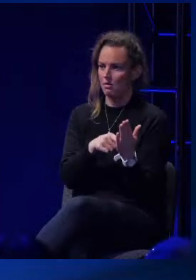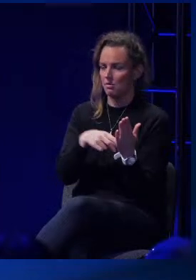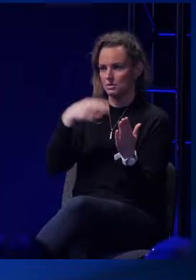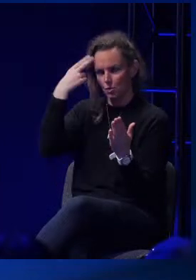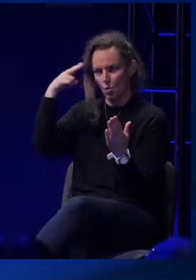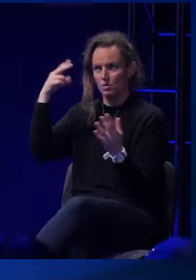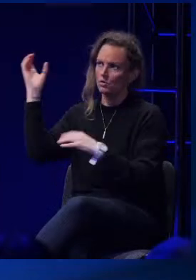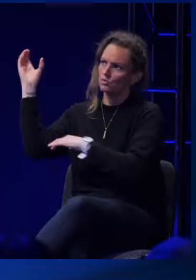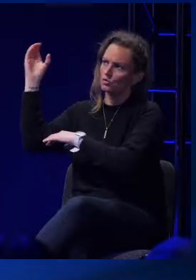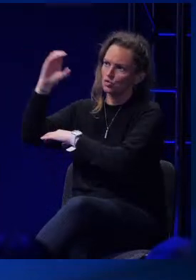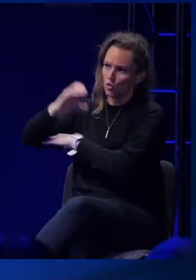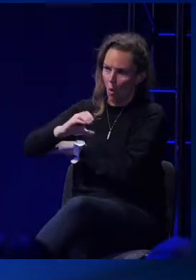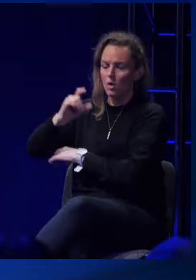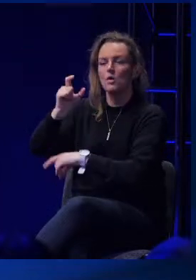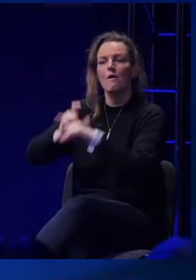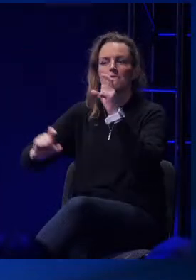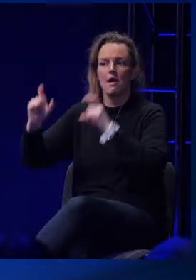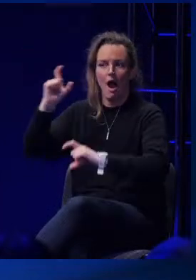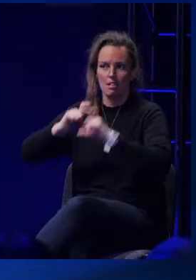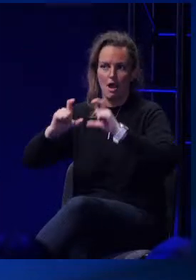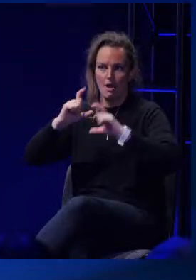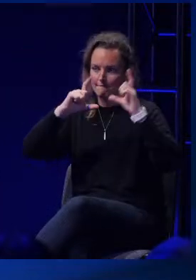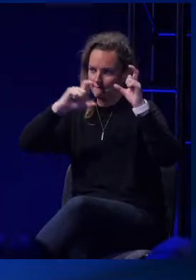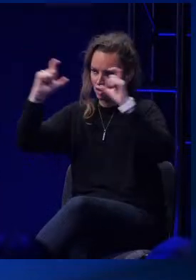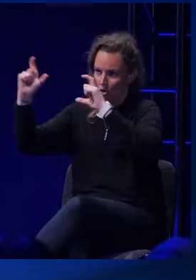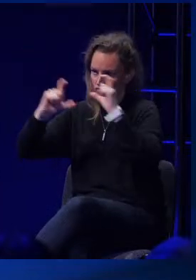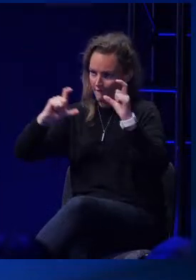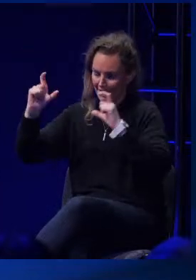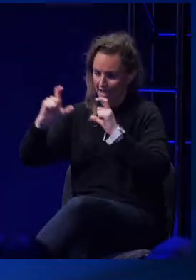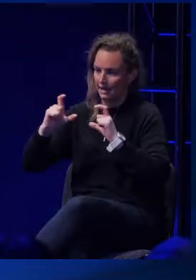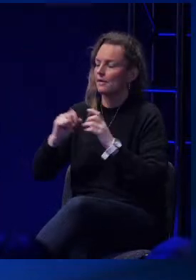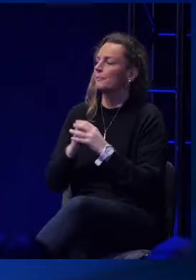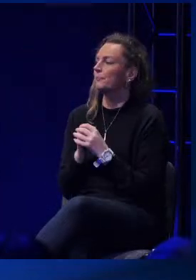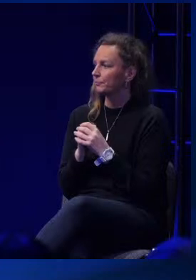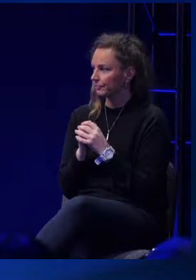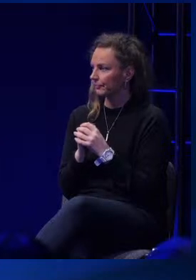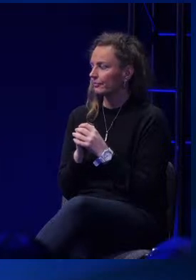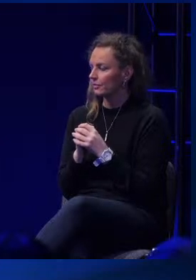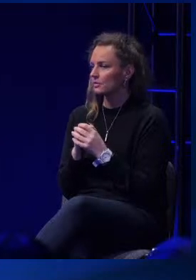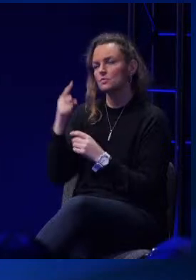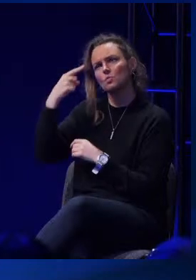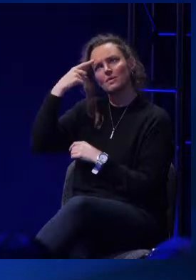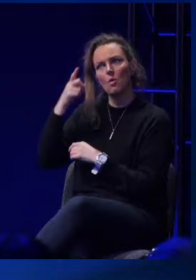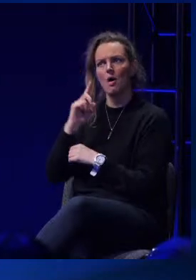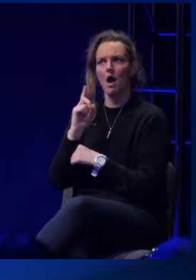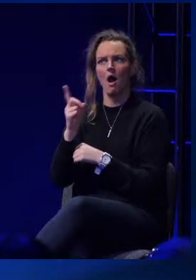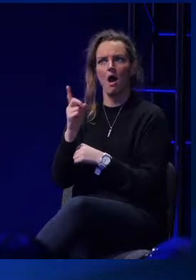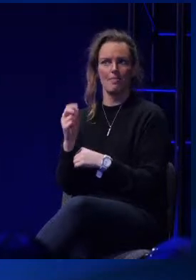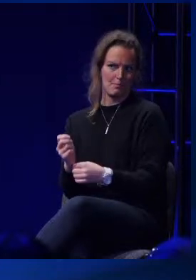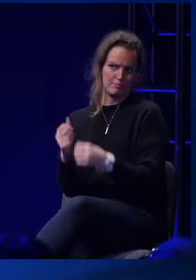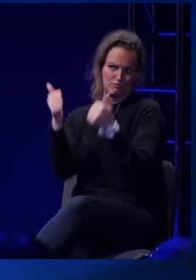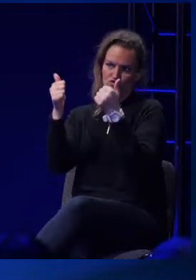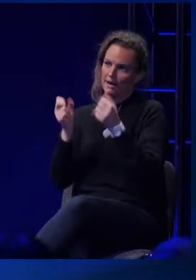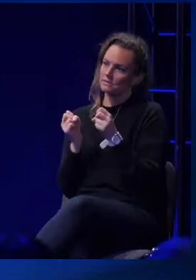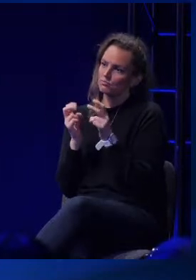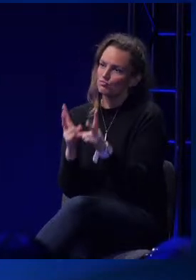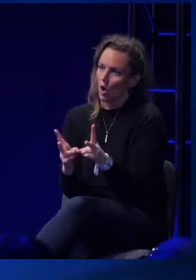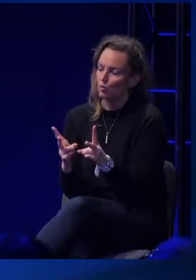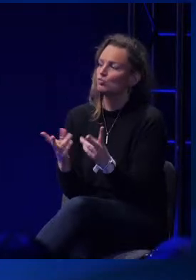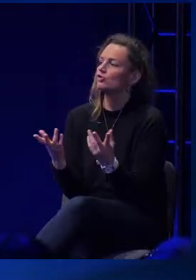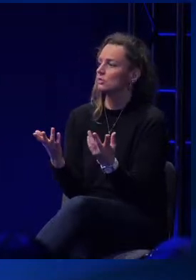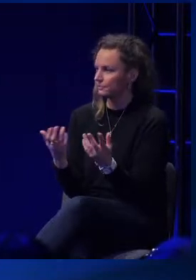of Color Photography with autochromes. So we thought that would be a great approach.